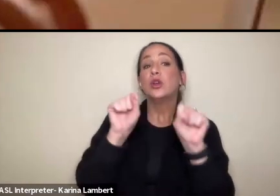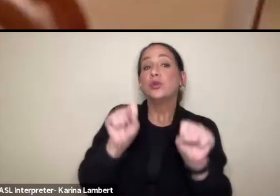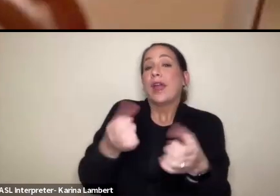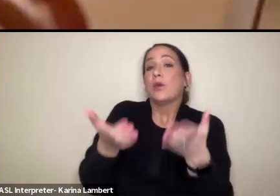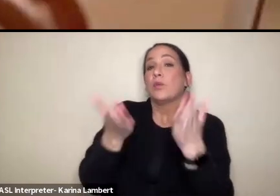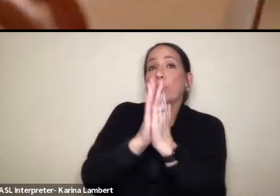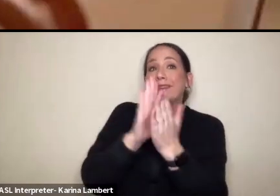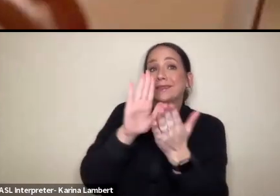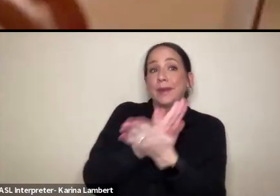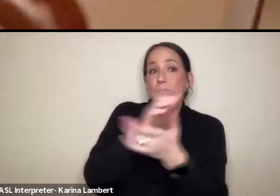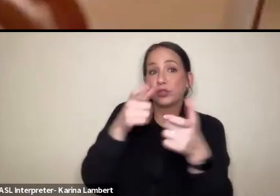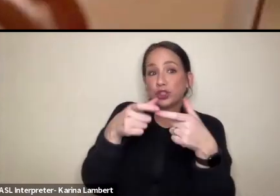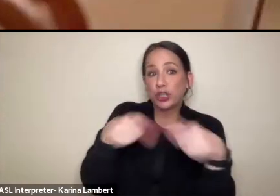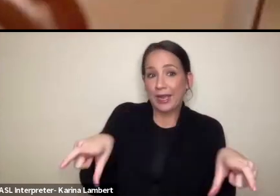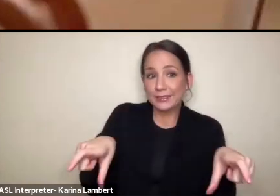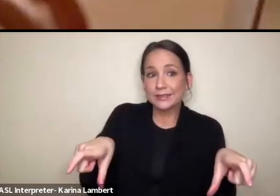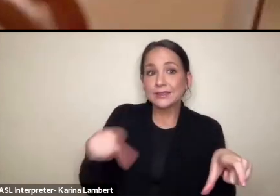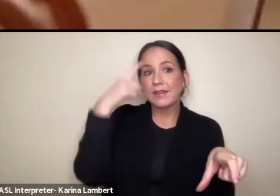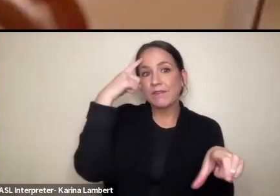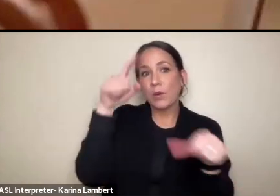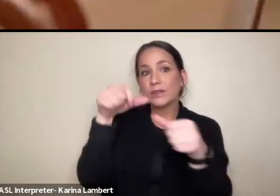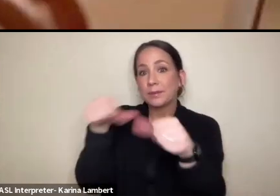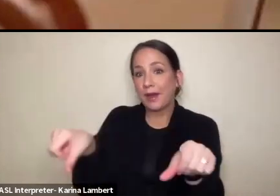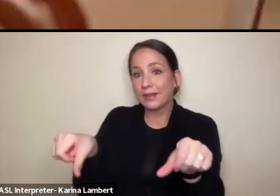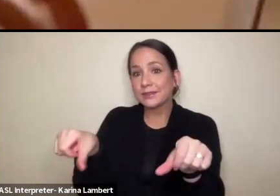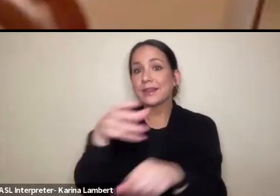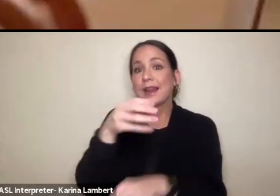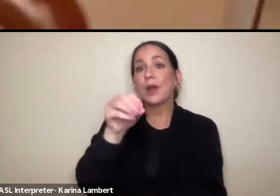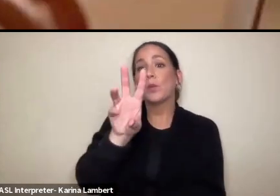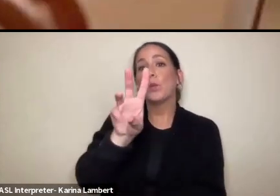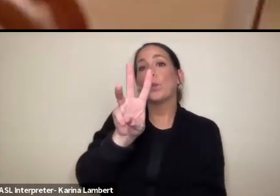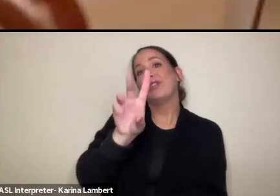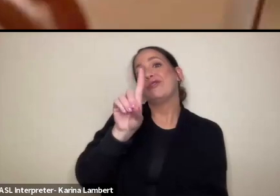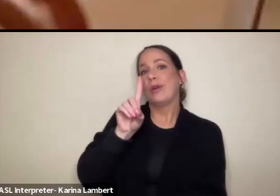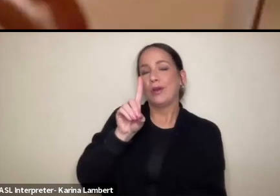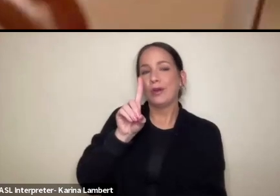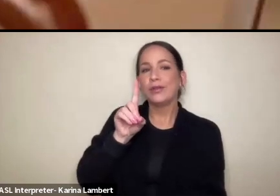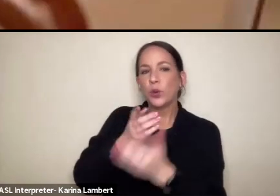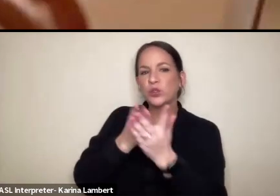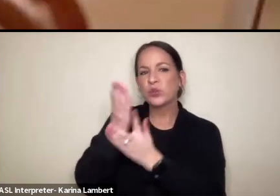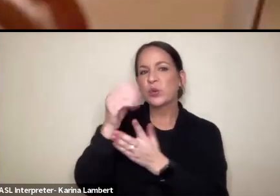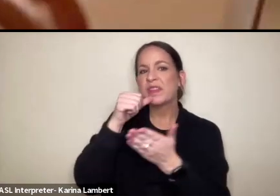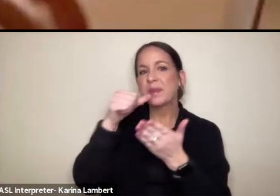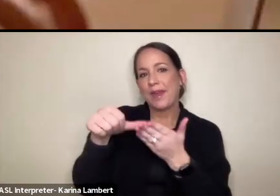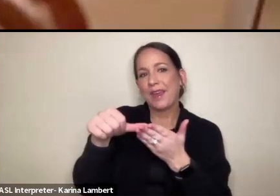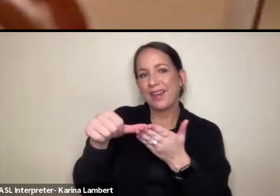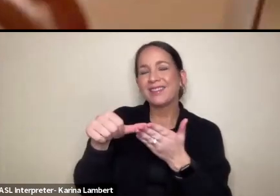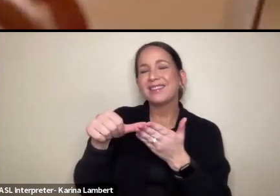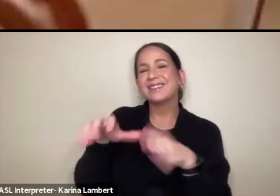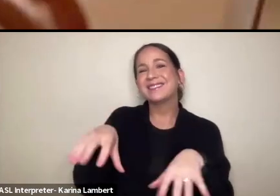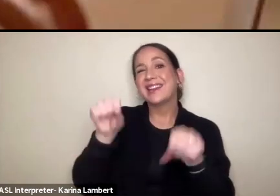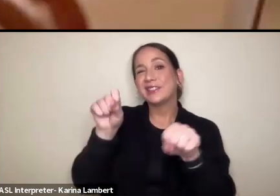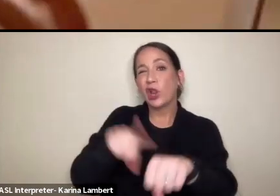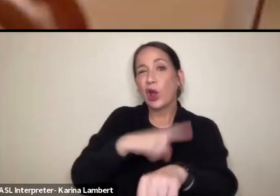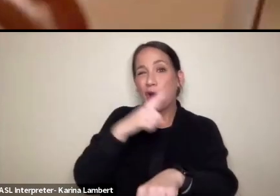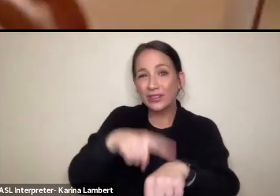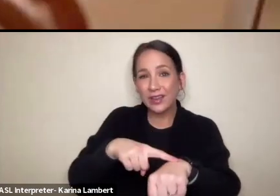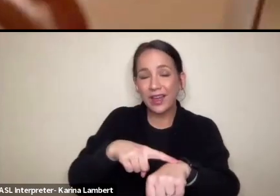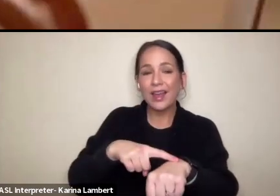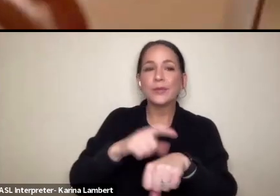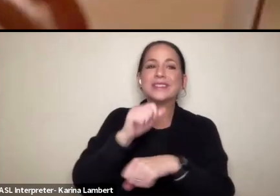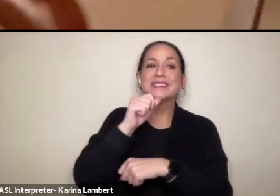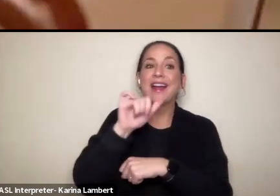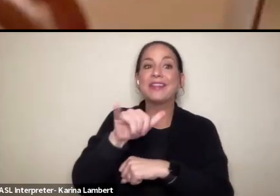deposits and withdrawals. That goes through snail mail. It takes a long time. It's not as secure, but it is possible.